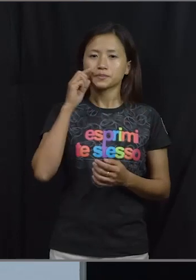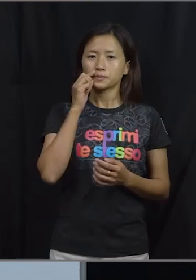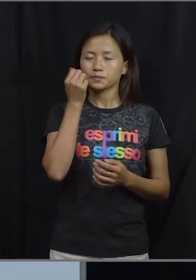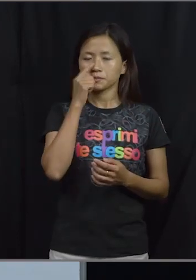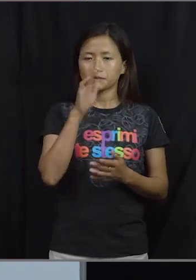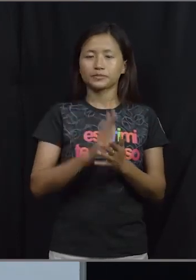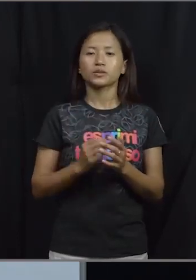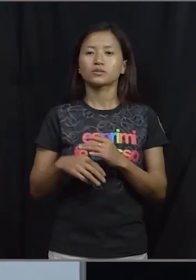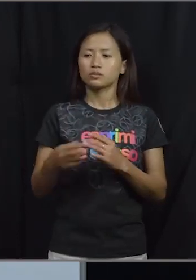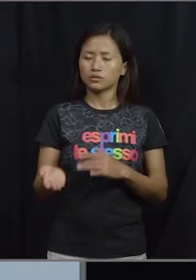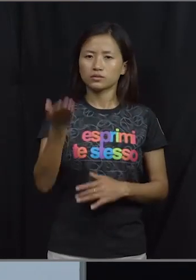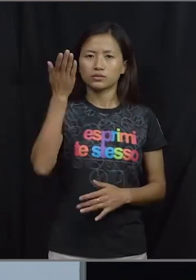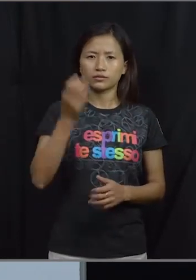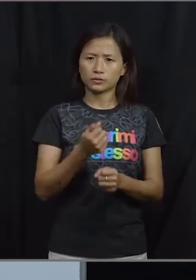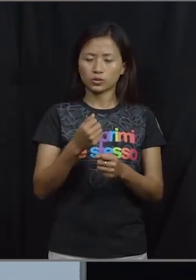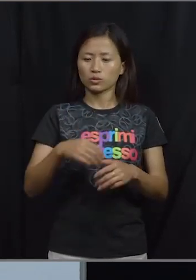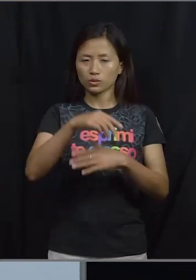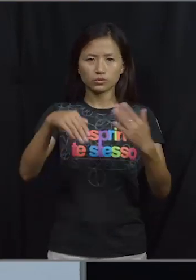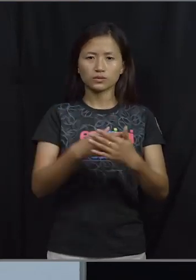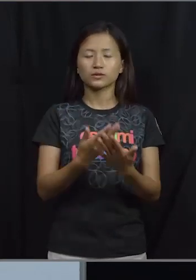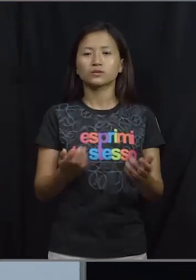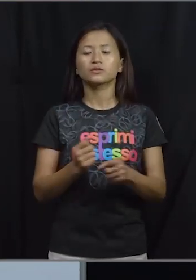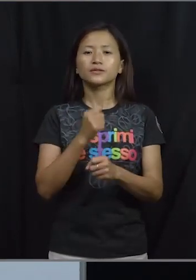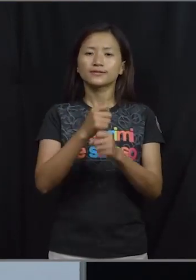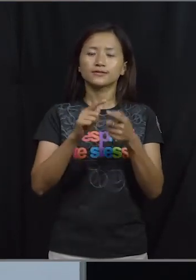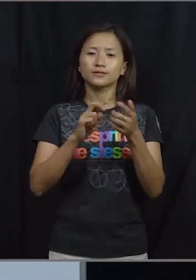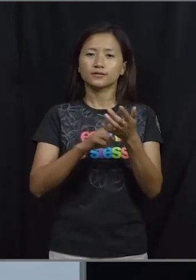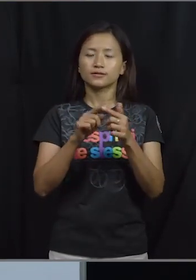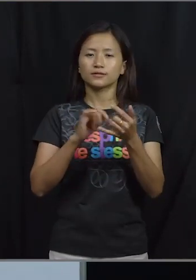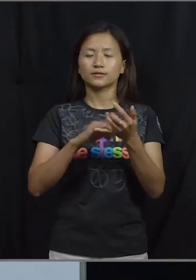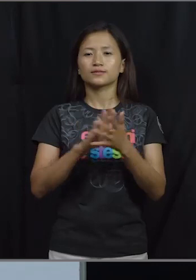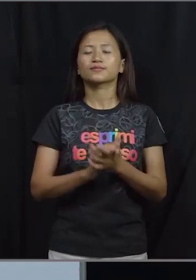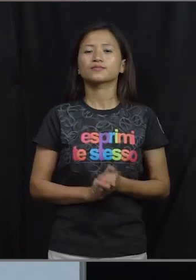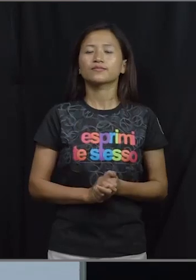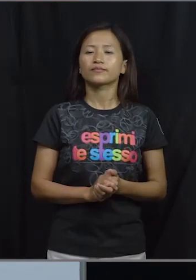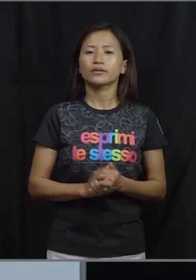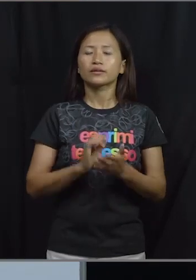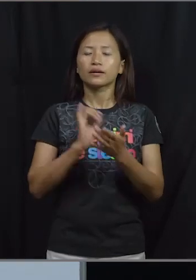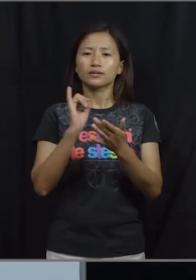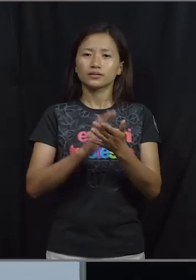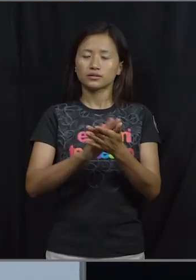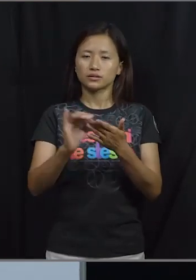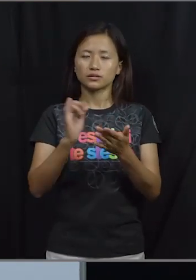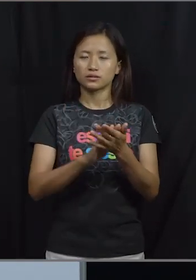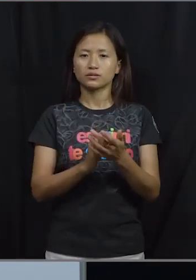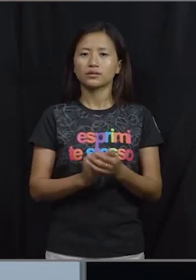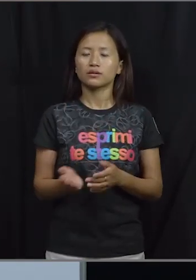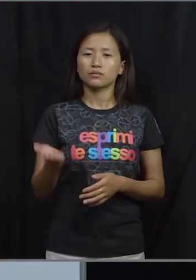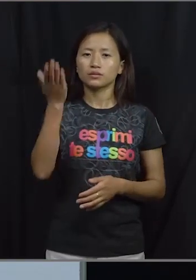all those will be the genes, okay? So the mechanism of hereditary are mating,